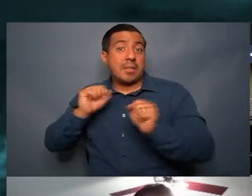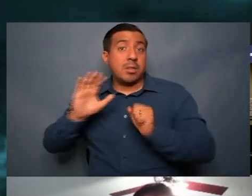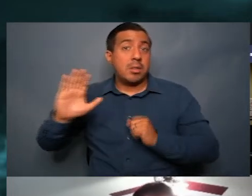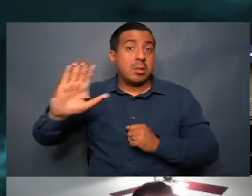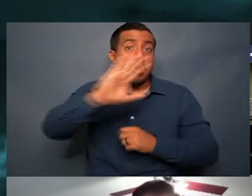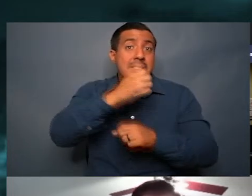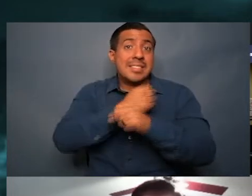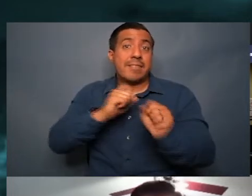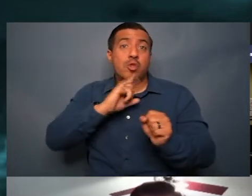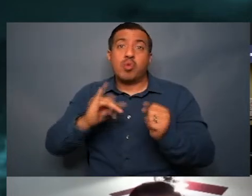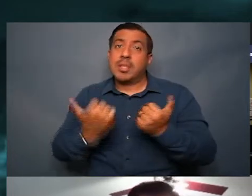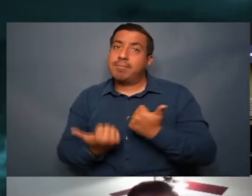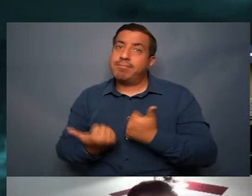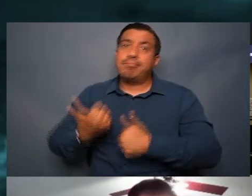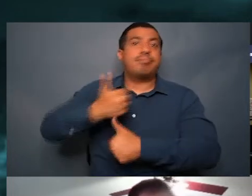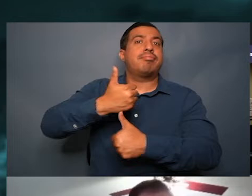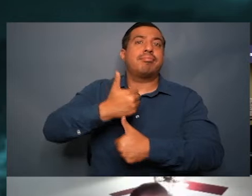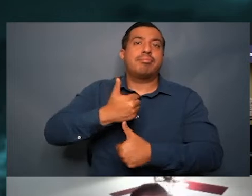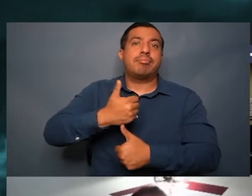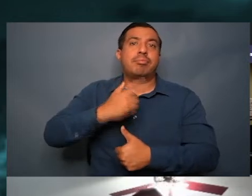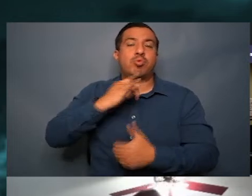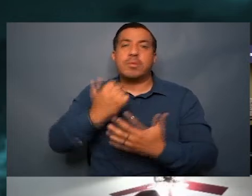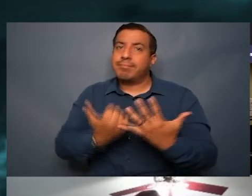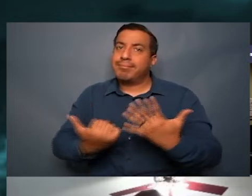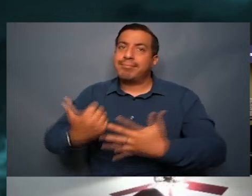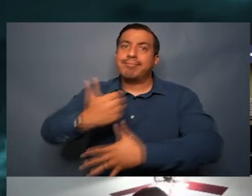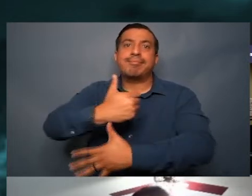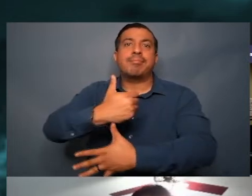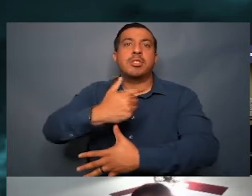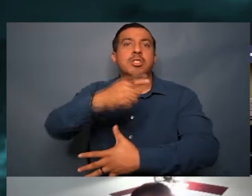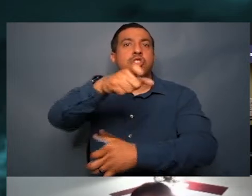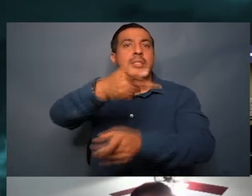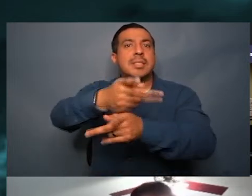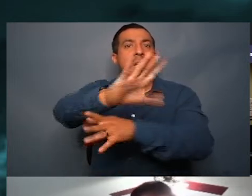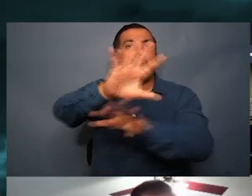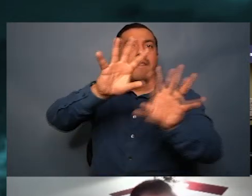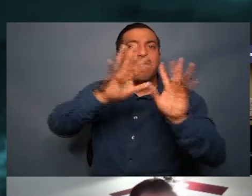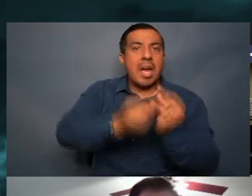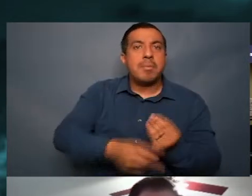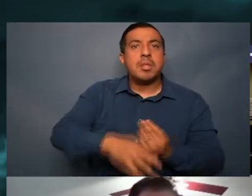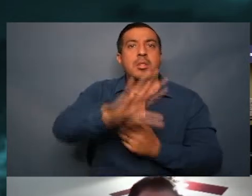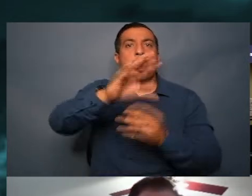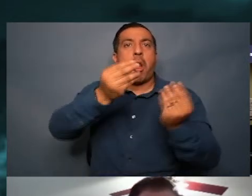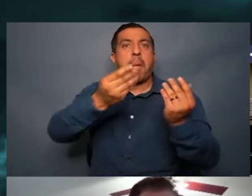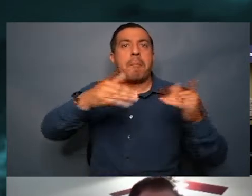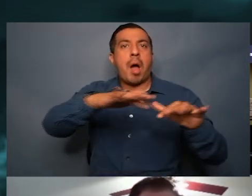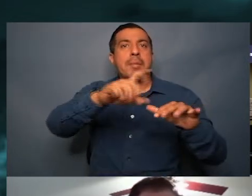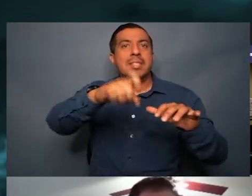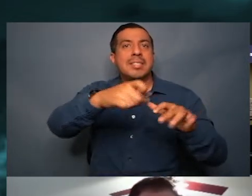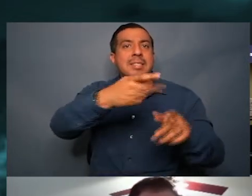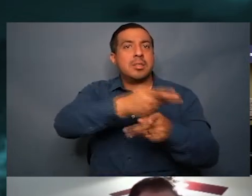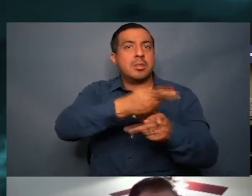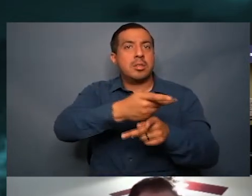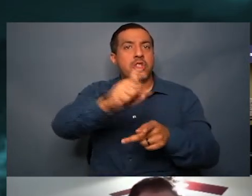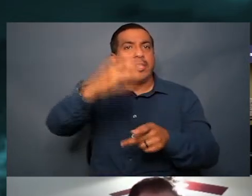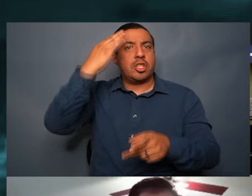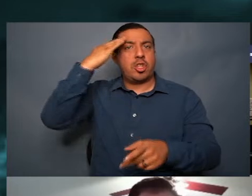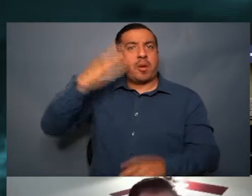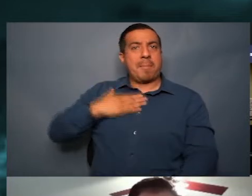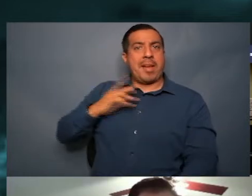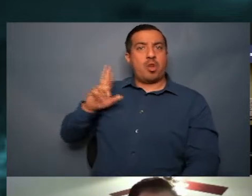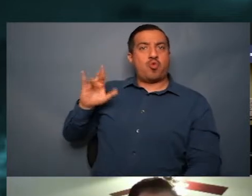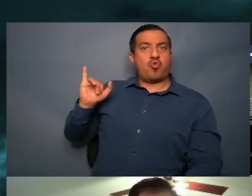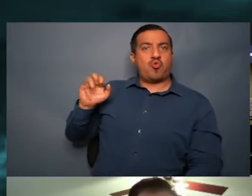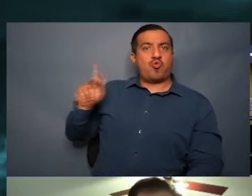priority. And that should be yours as well, to take care of yourself or your family and protect your property. And you need to understand what your risk and threat is.